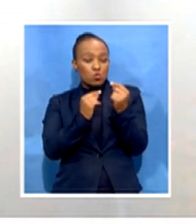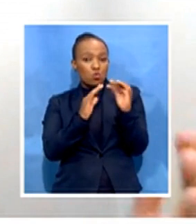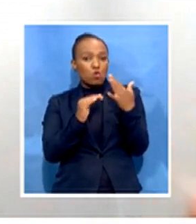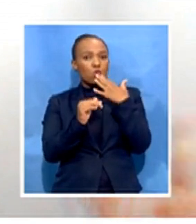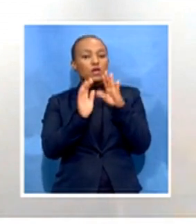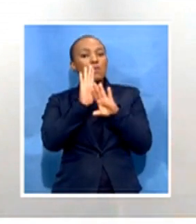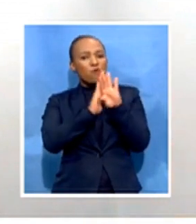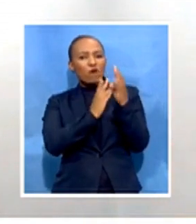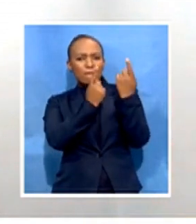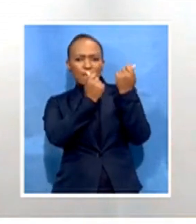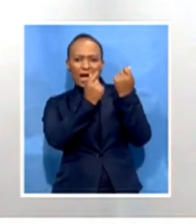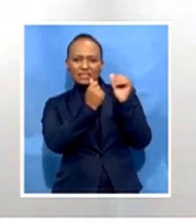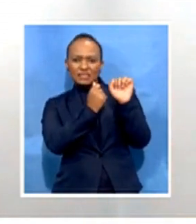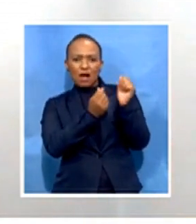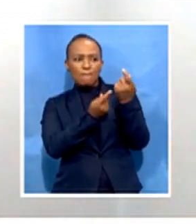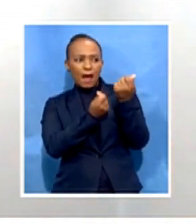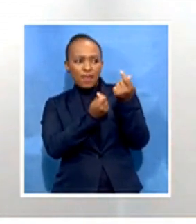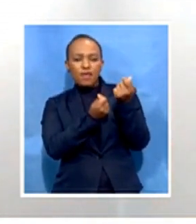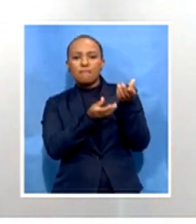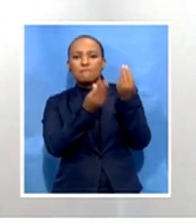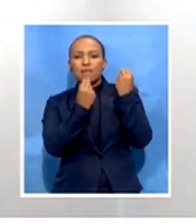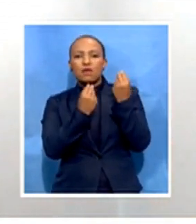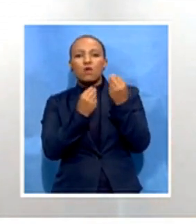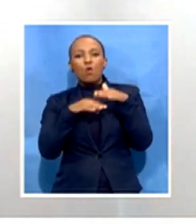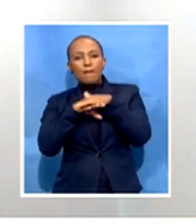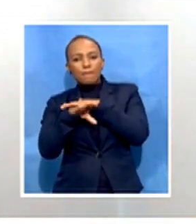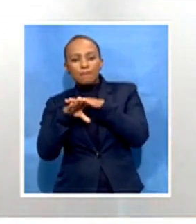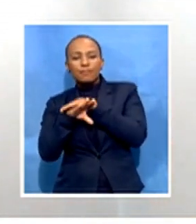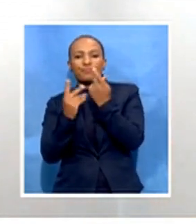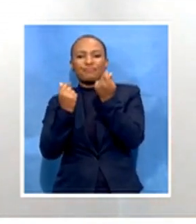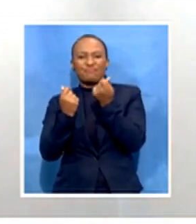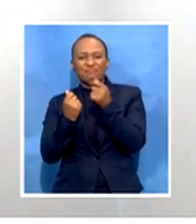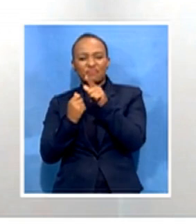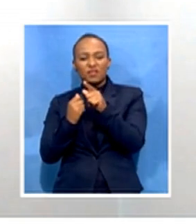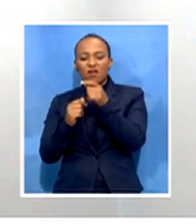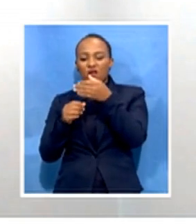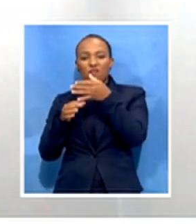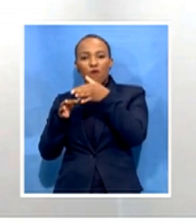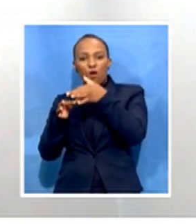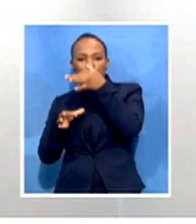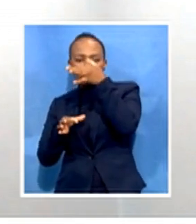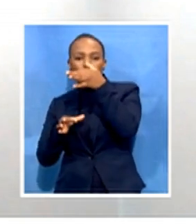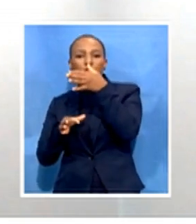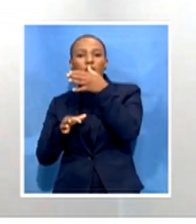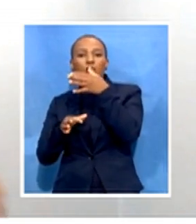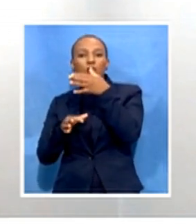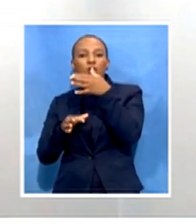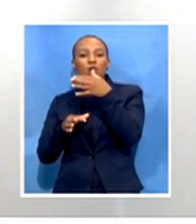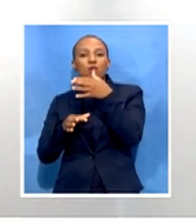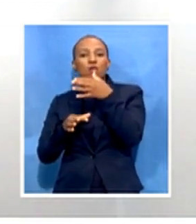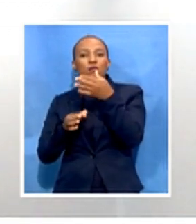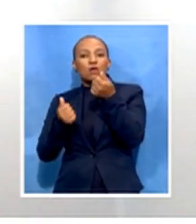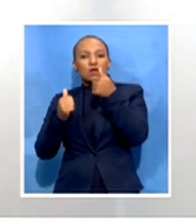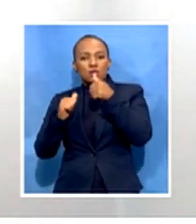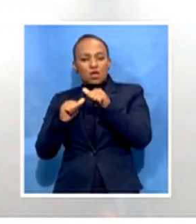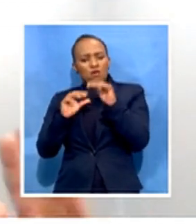have minimum unit prices or minimum prices that must be charged, then you have to enforce it. And that's my problem. We